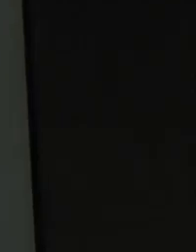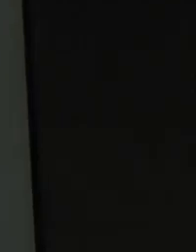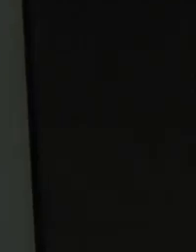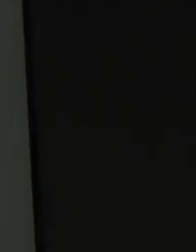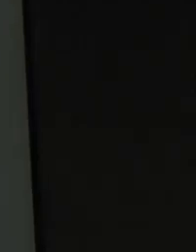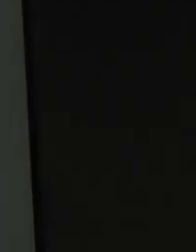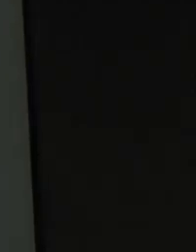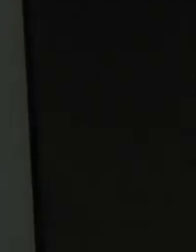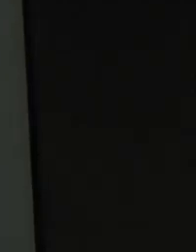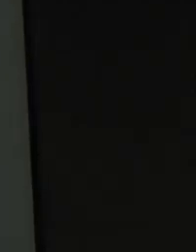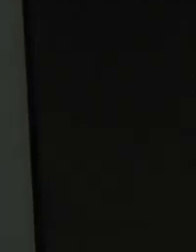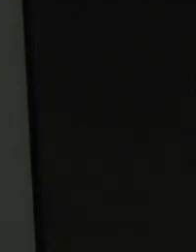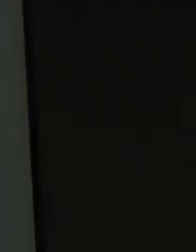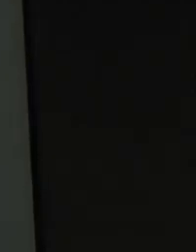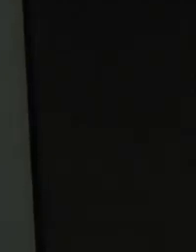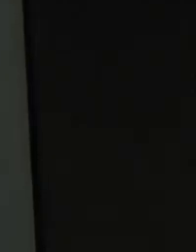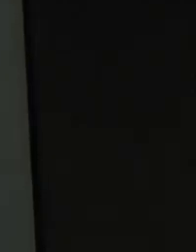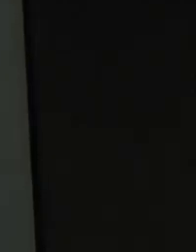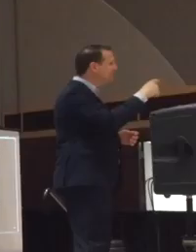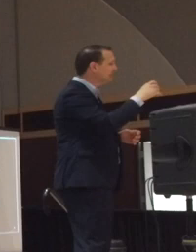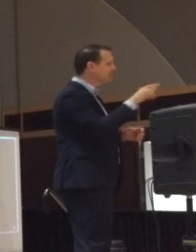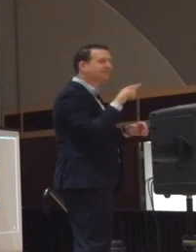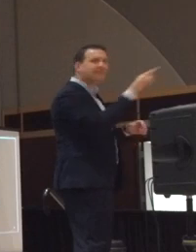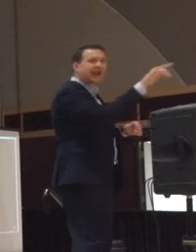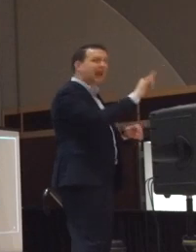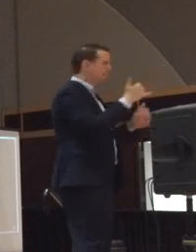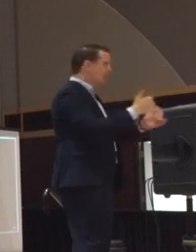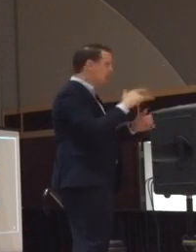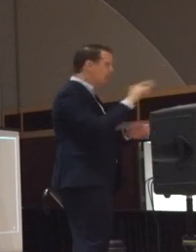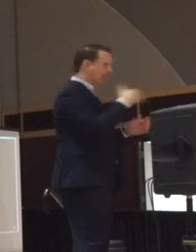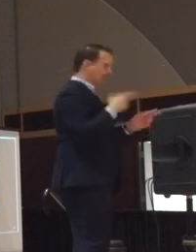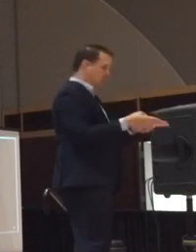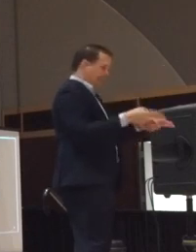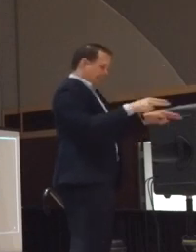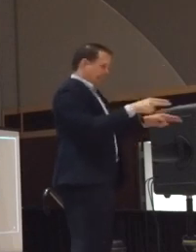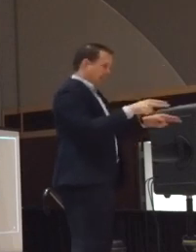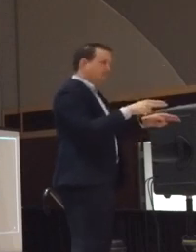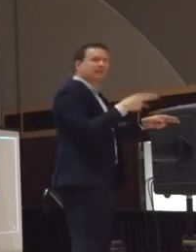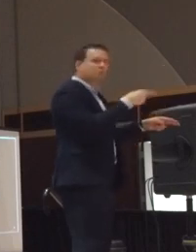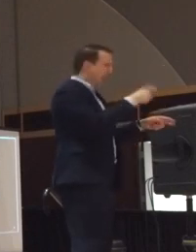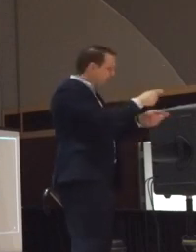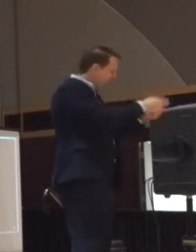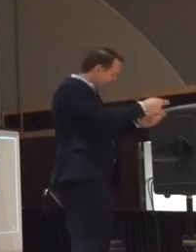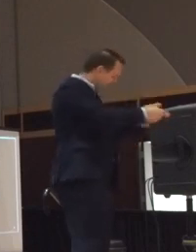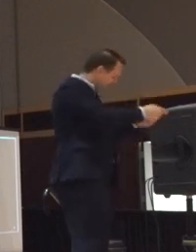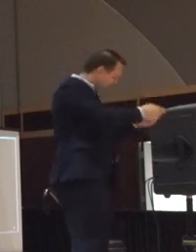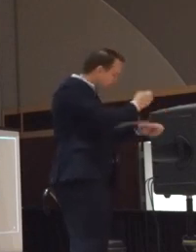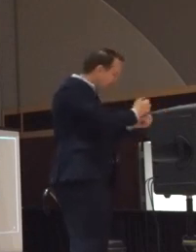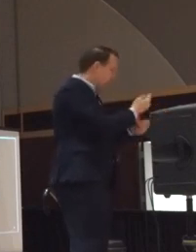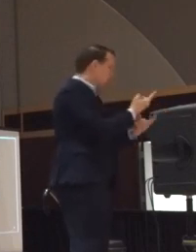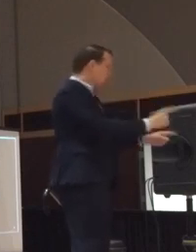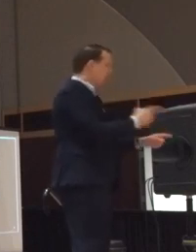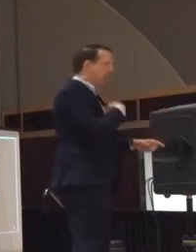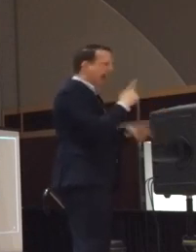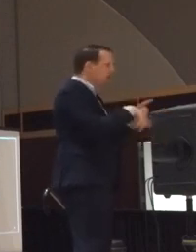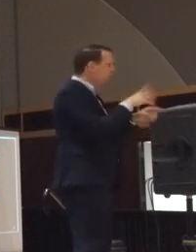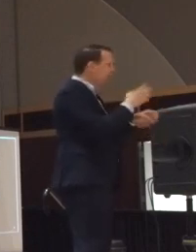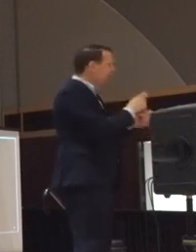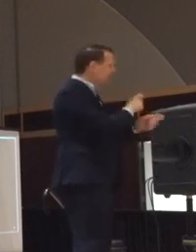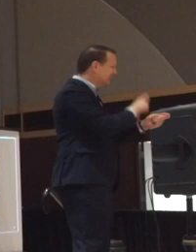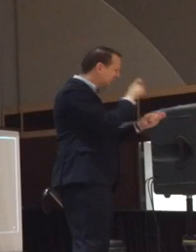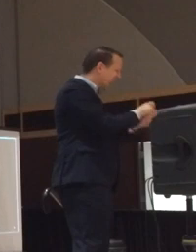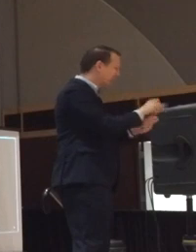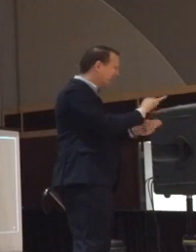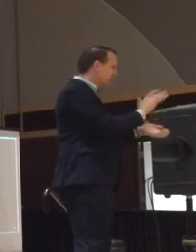kite, little wing tips, just like the modern planes have. And you're going to have to tinker to make it work, because I couldn't get exactly the